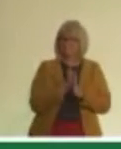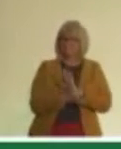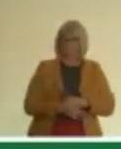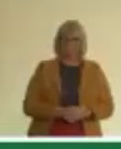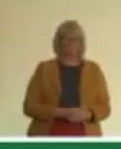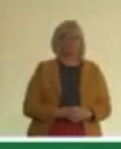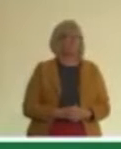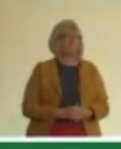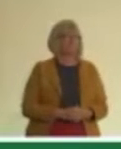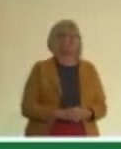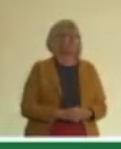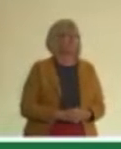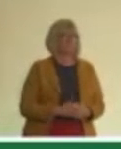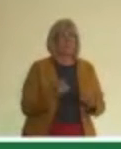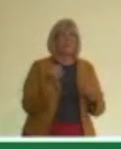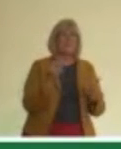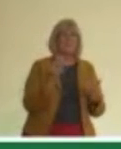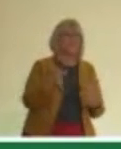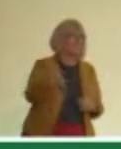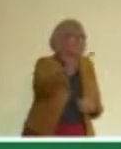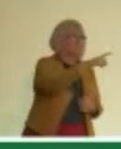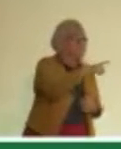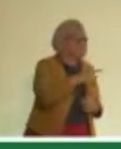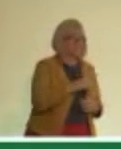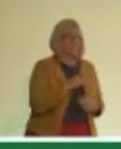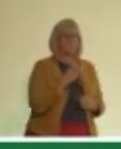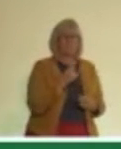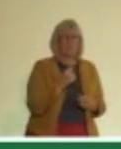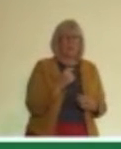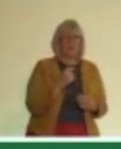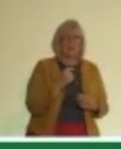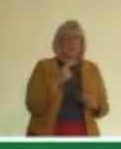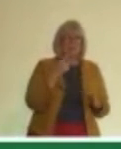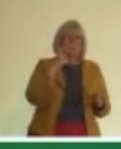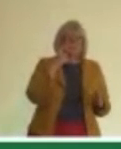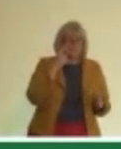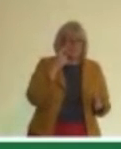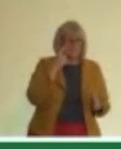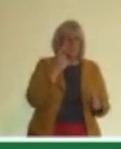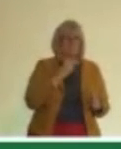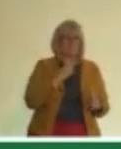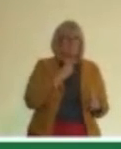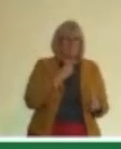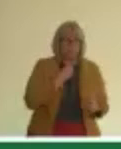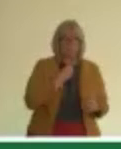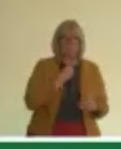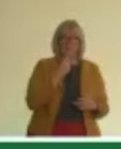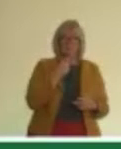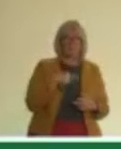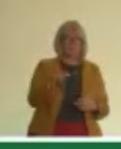Many of you, some of you with tears in your eyes, told me what that meant to you to see that. And I get it, because I felt it